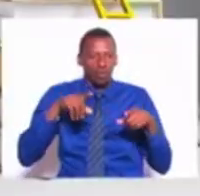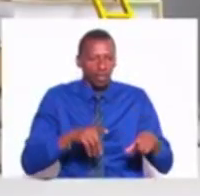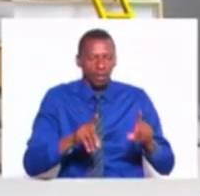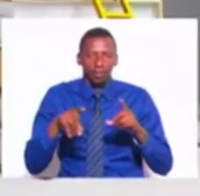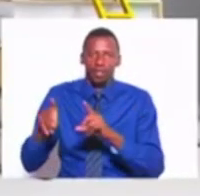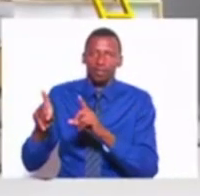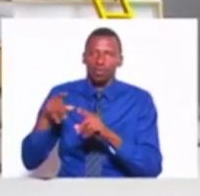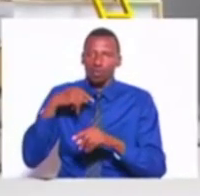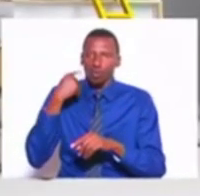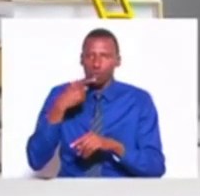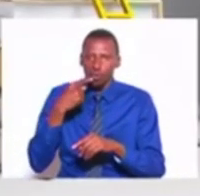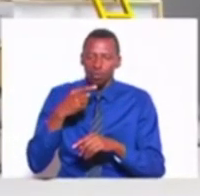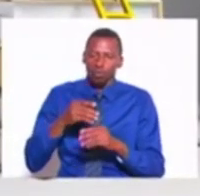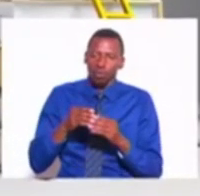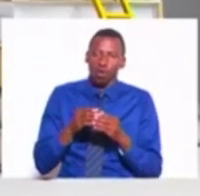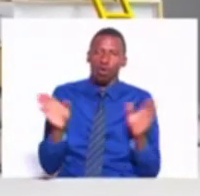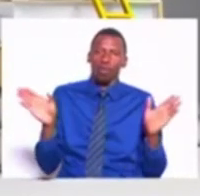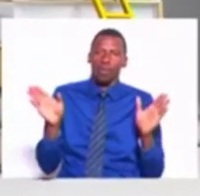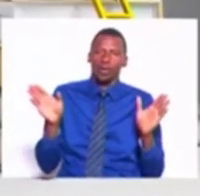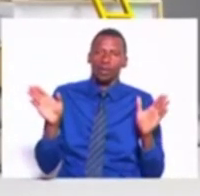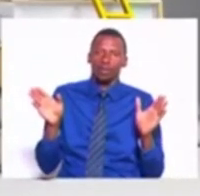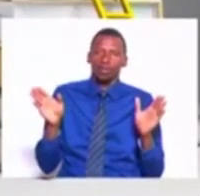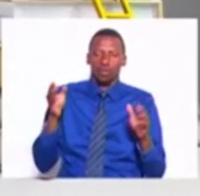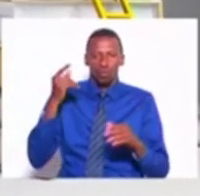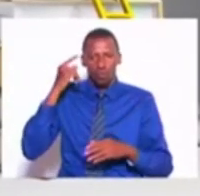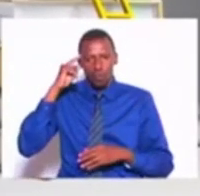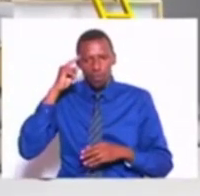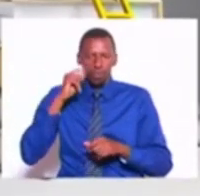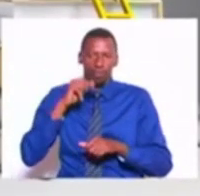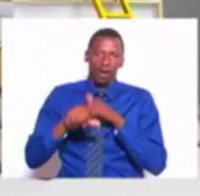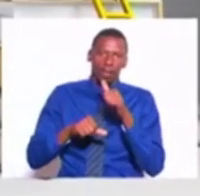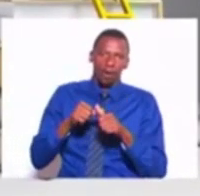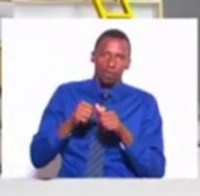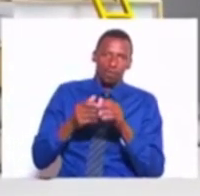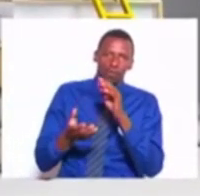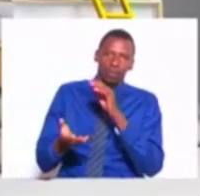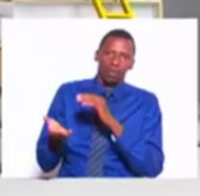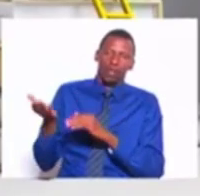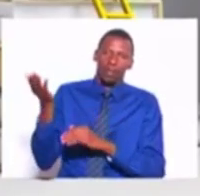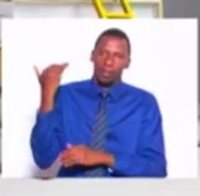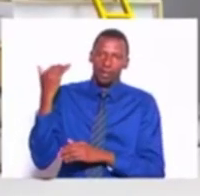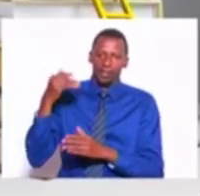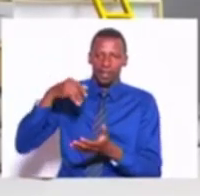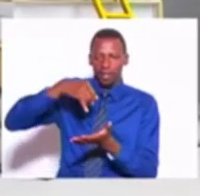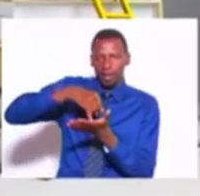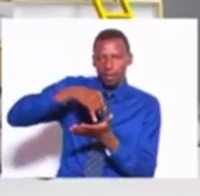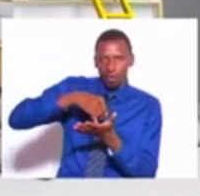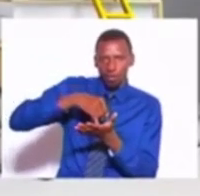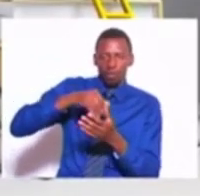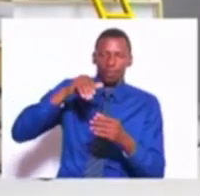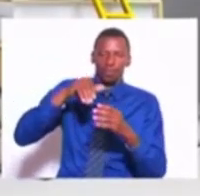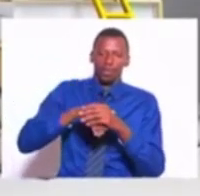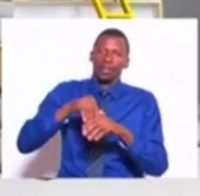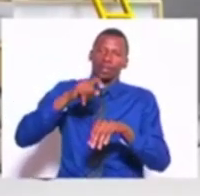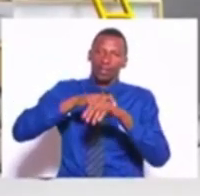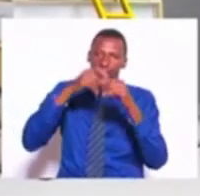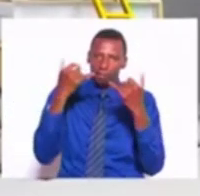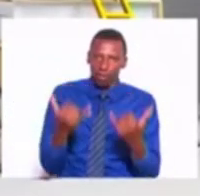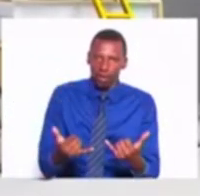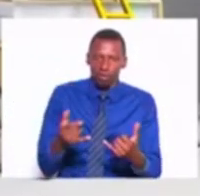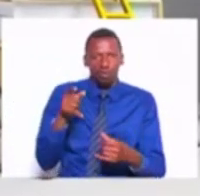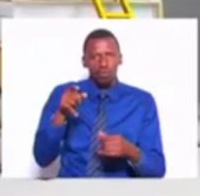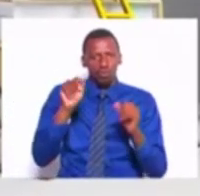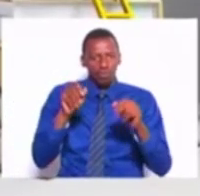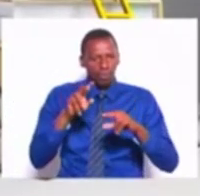themselves, who is open to reflecting on the past and involving in the present. Can you